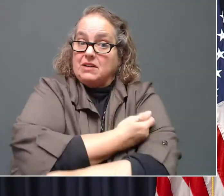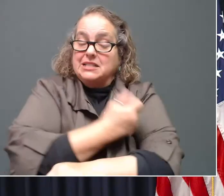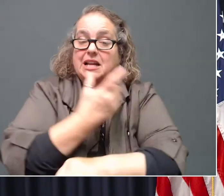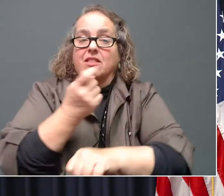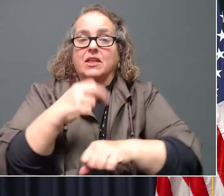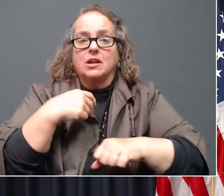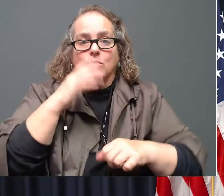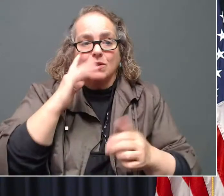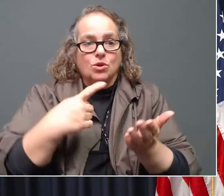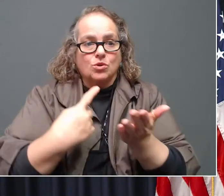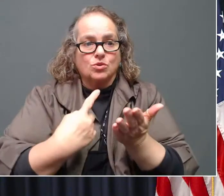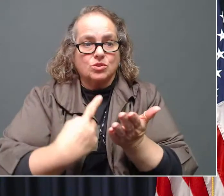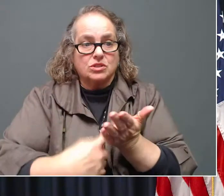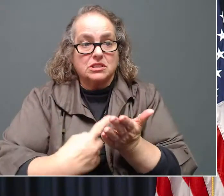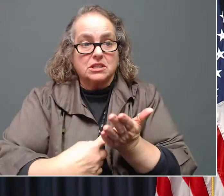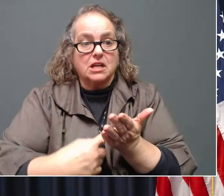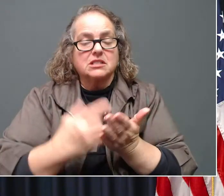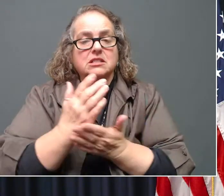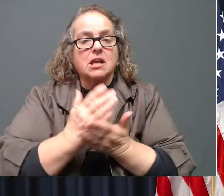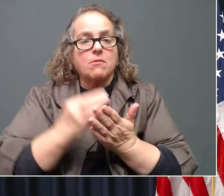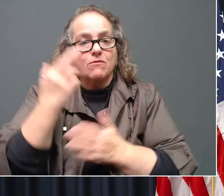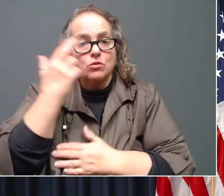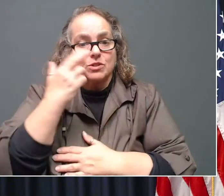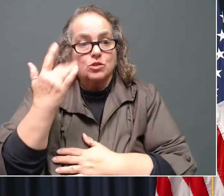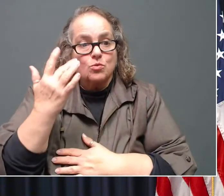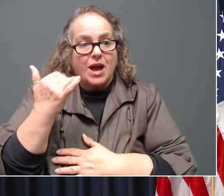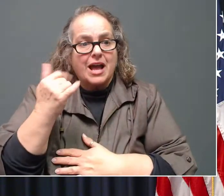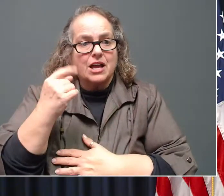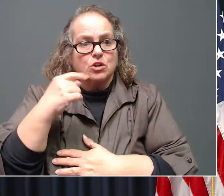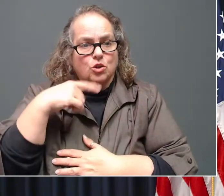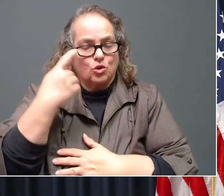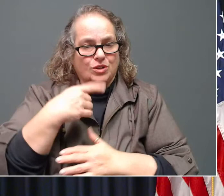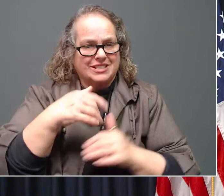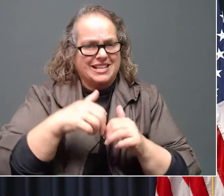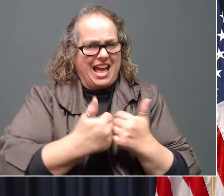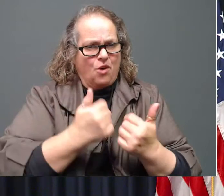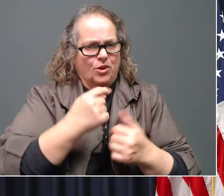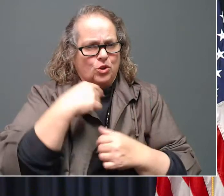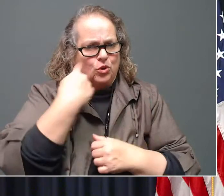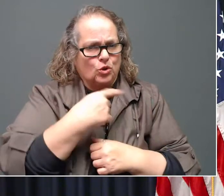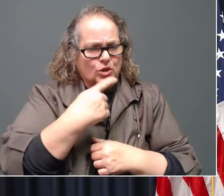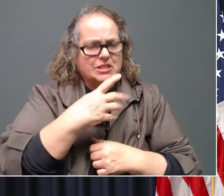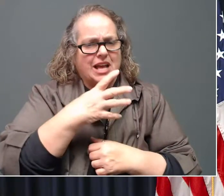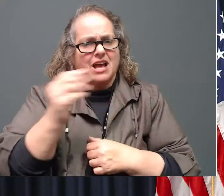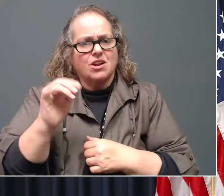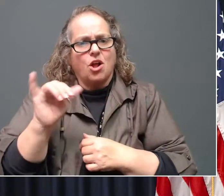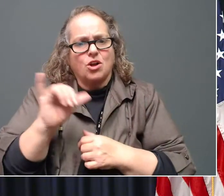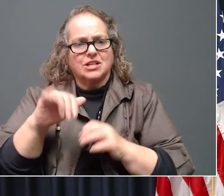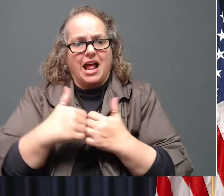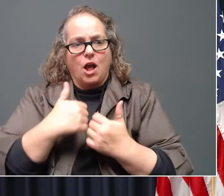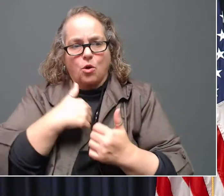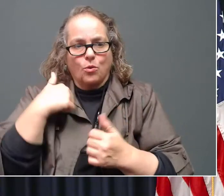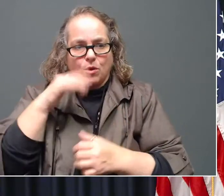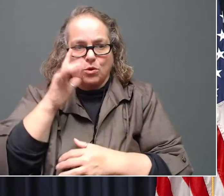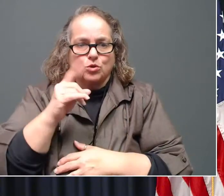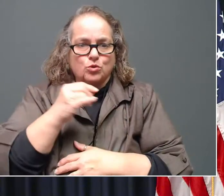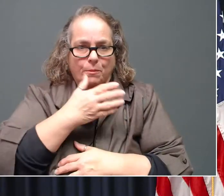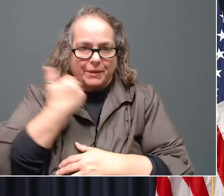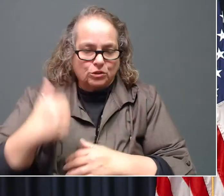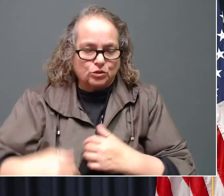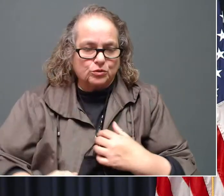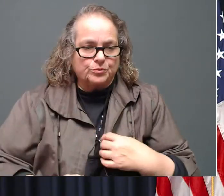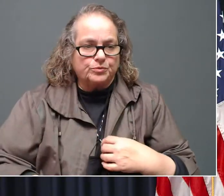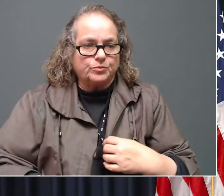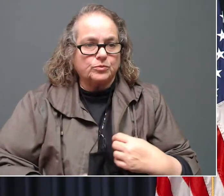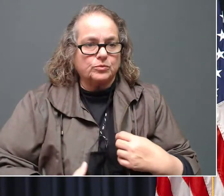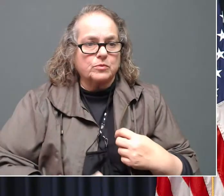about some of the reasons that it looks the way that it does, but also how we're going to do better. So let's start